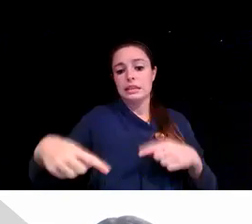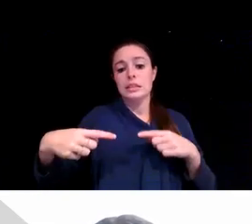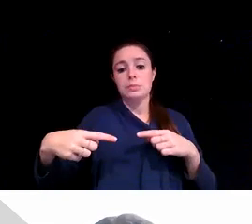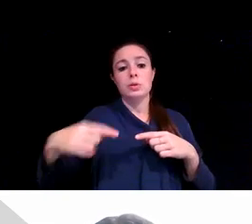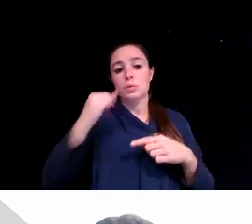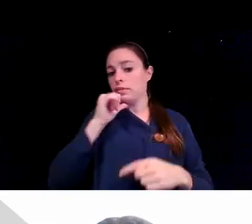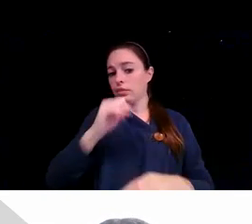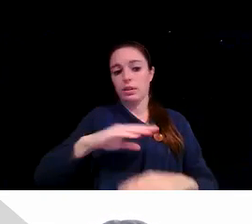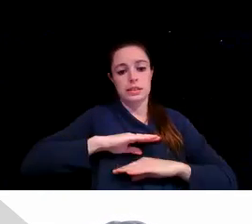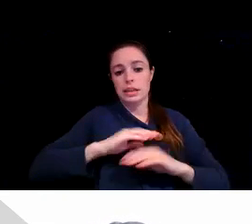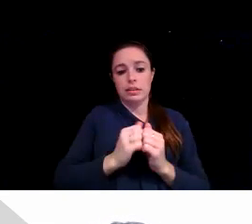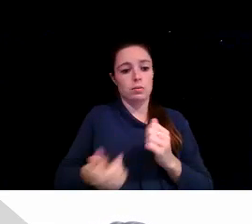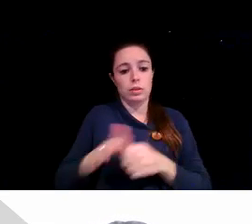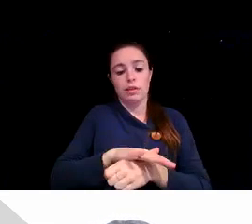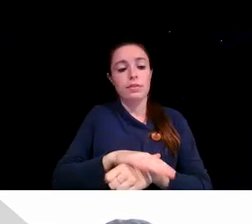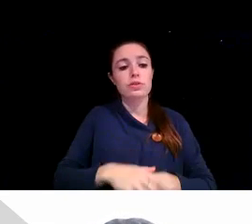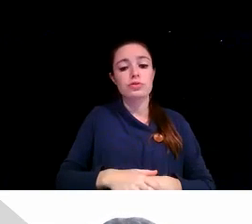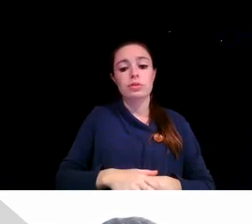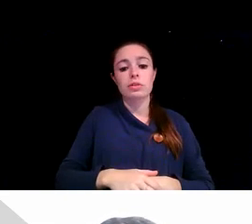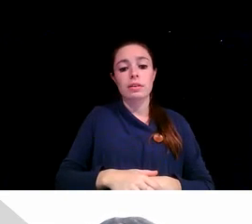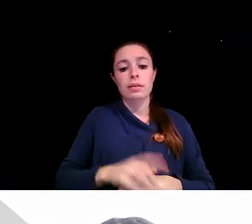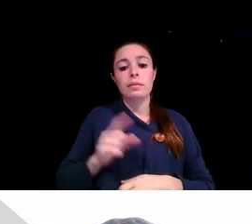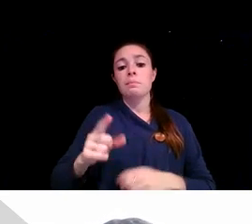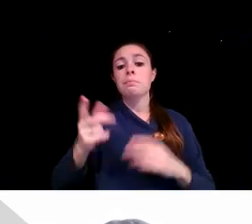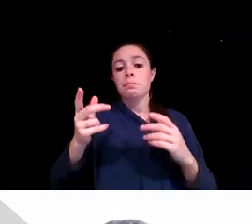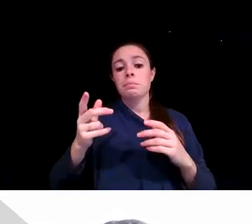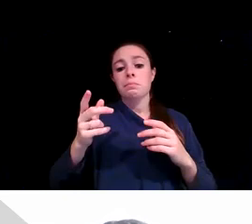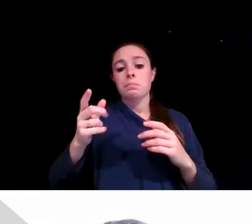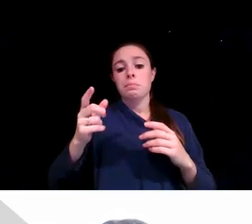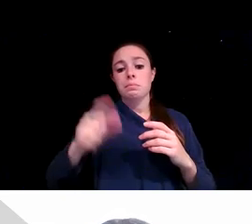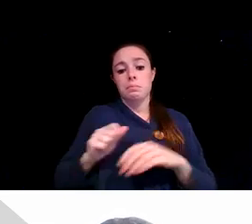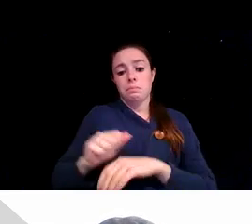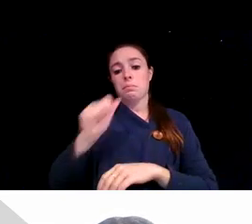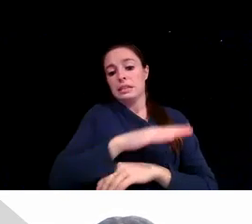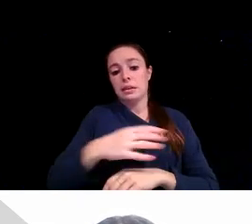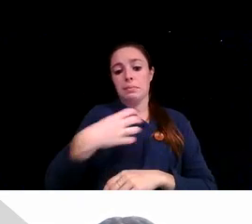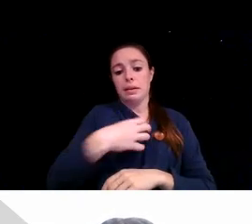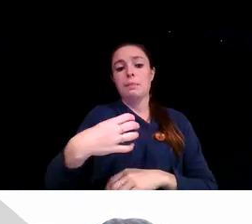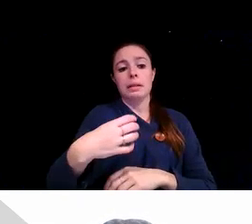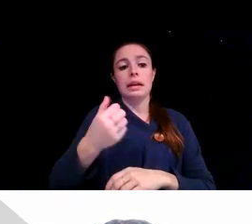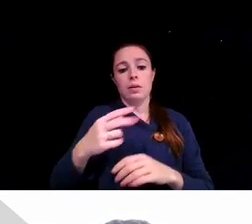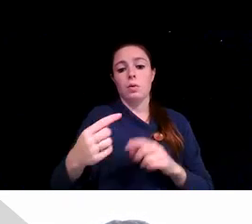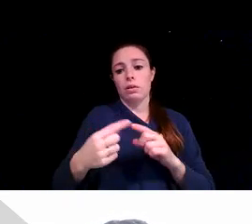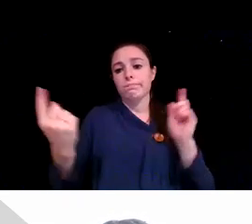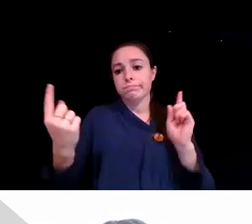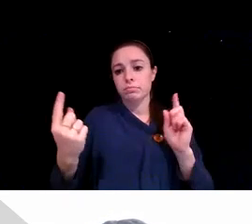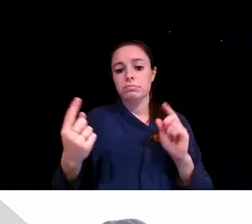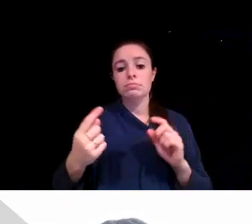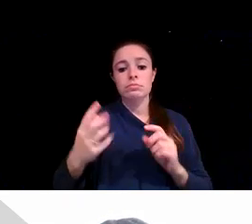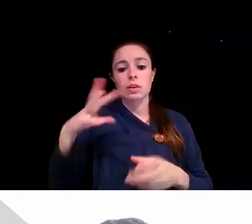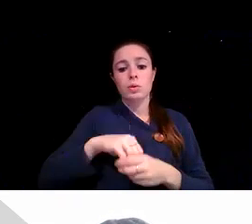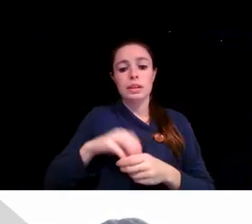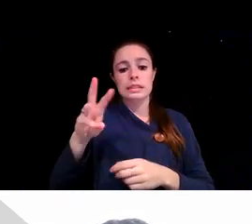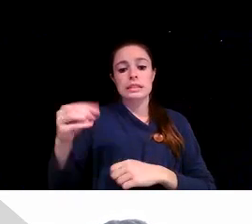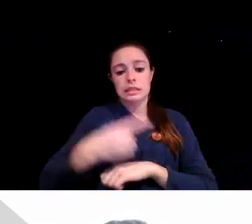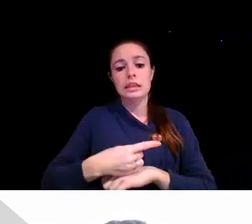satisfied. A valid appeal must be submitted within 60 days of the disputed decision. And the